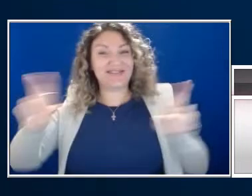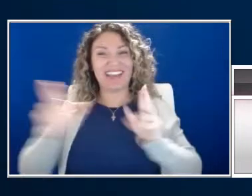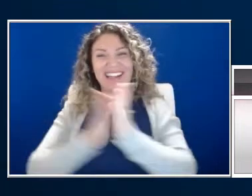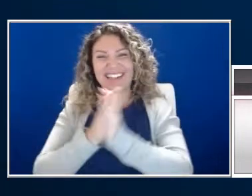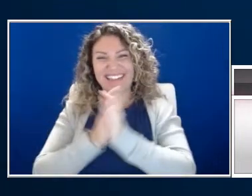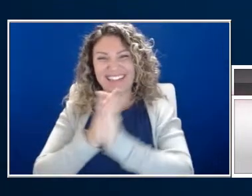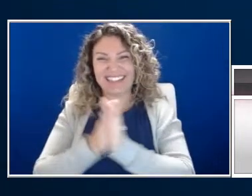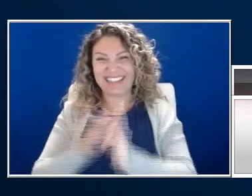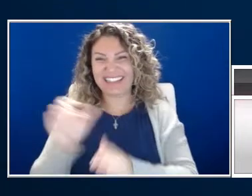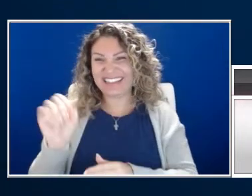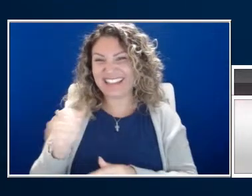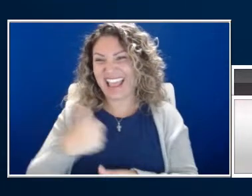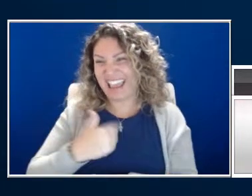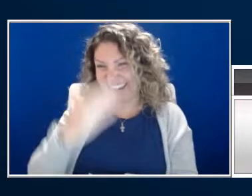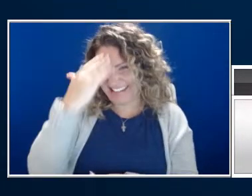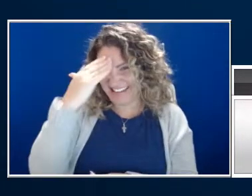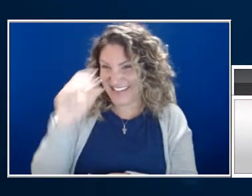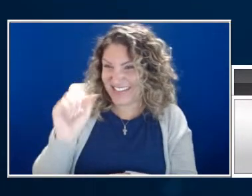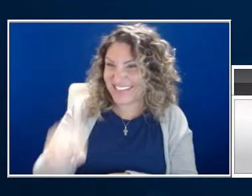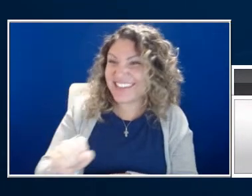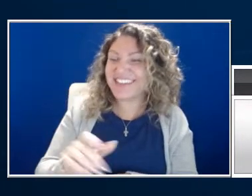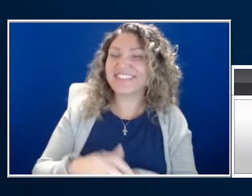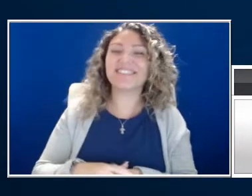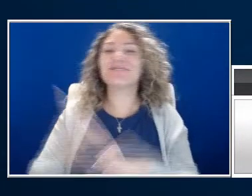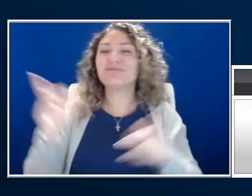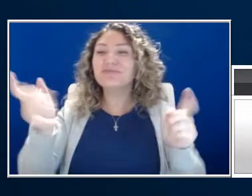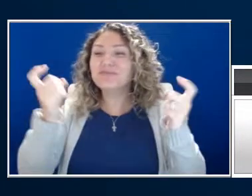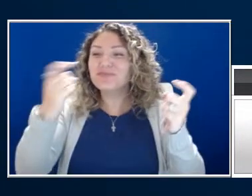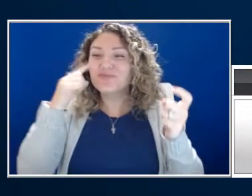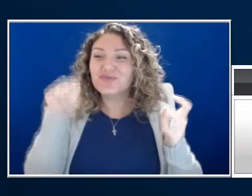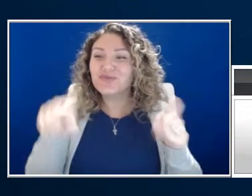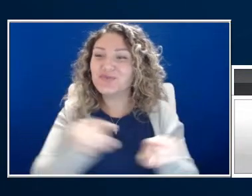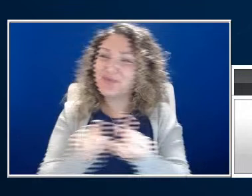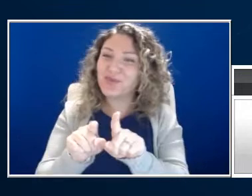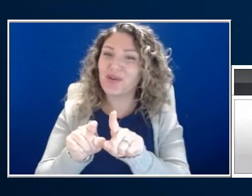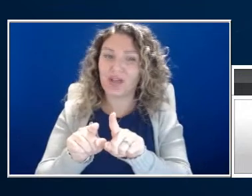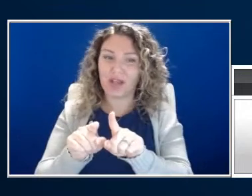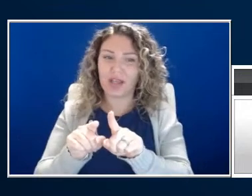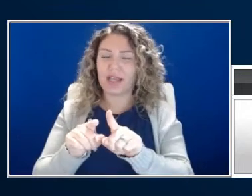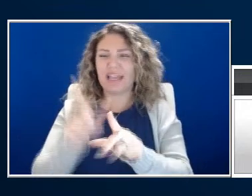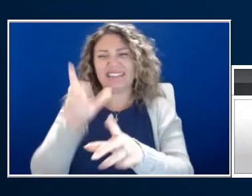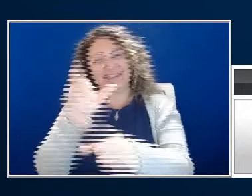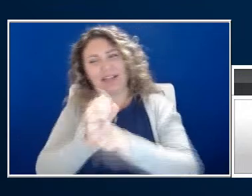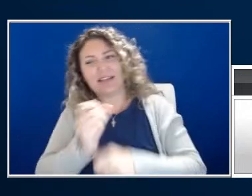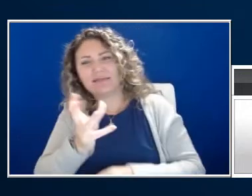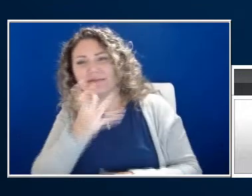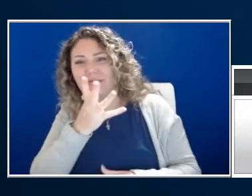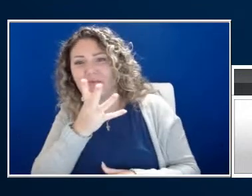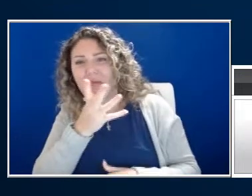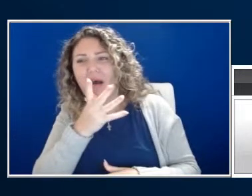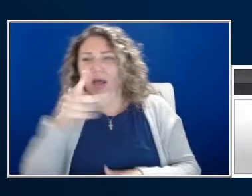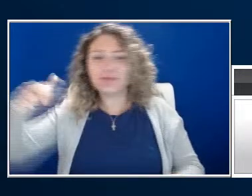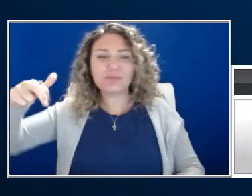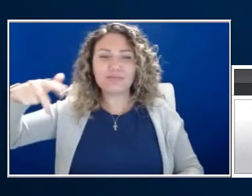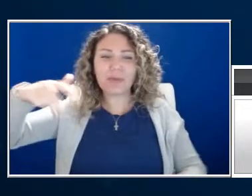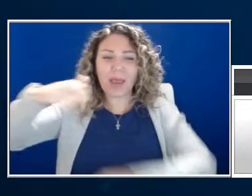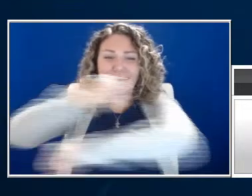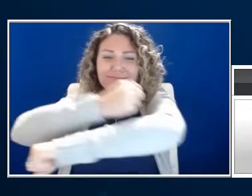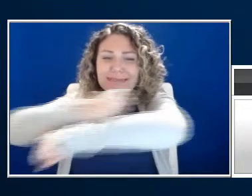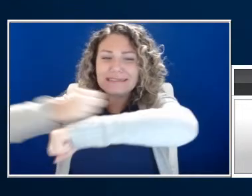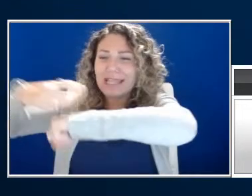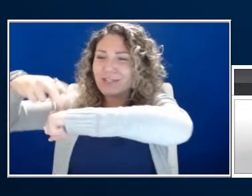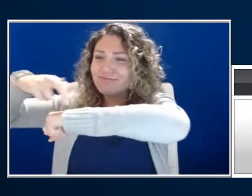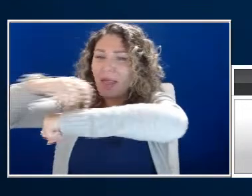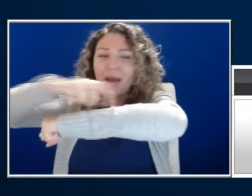know you are, and that'll be a celebration for you too, Mom. It takes the mom to get him across that stage. So we're excited for